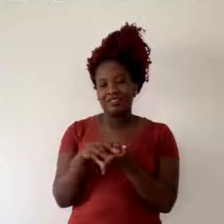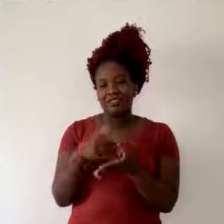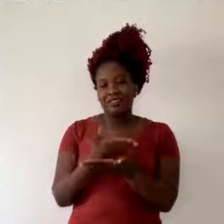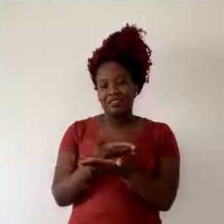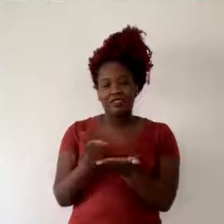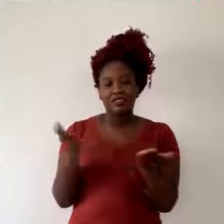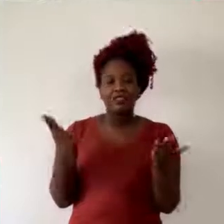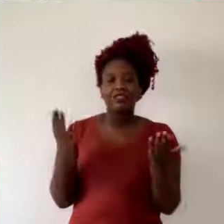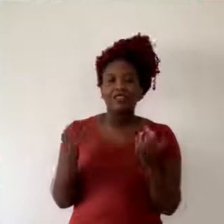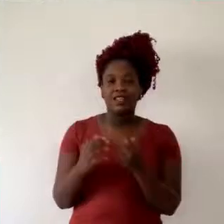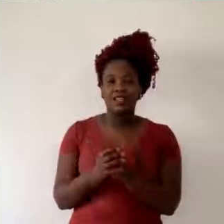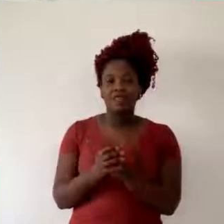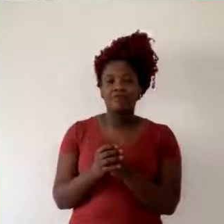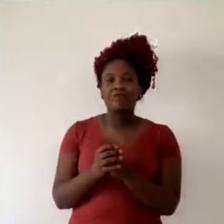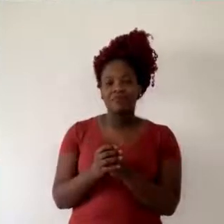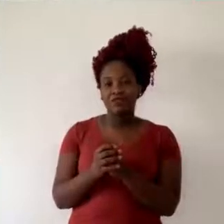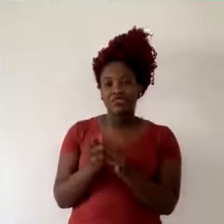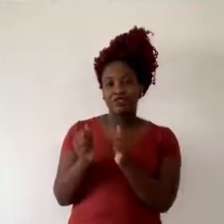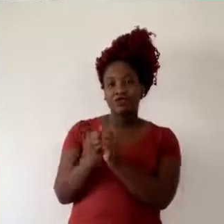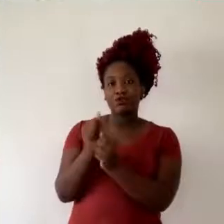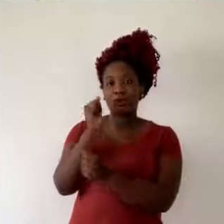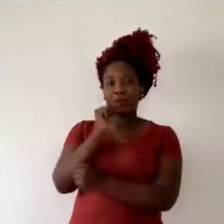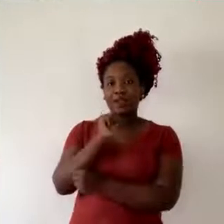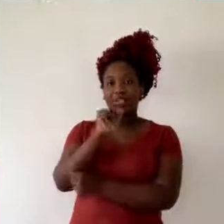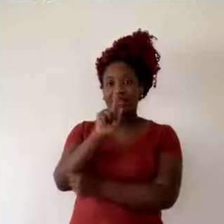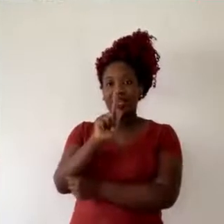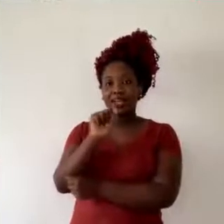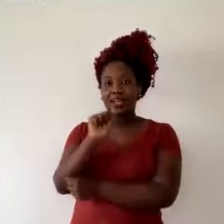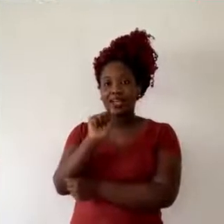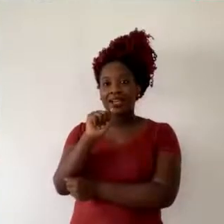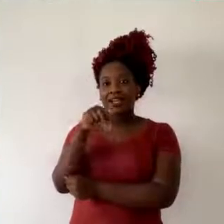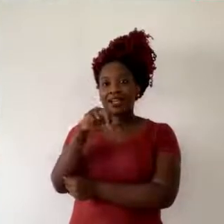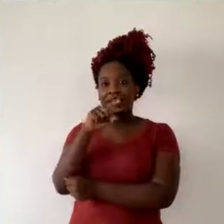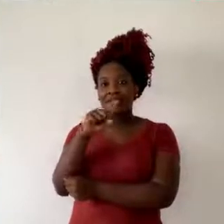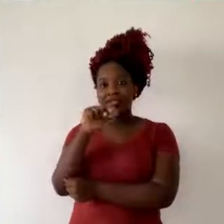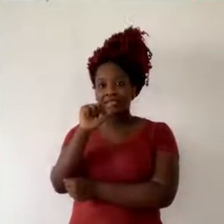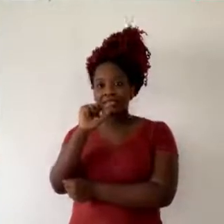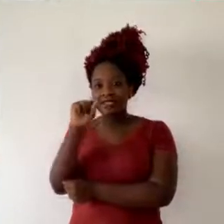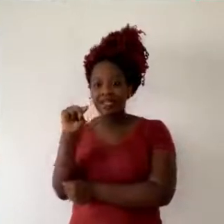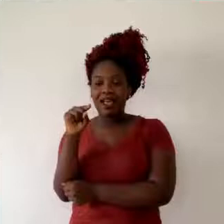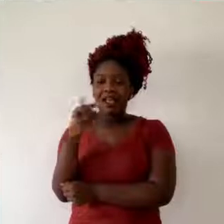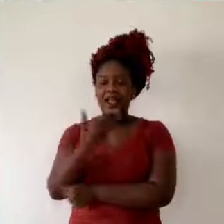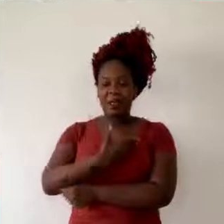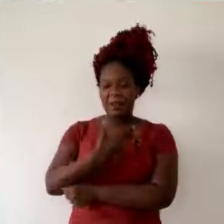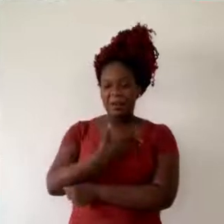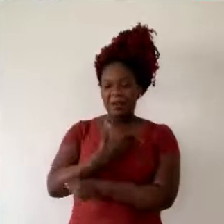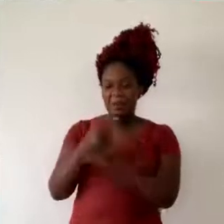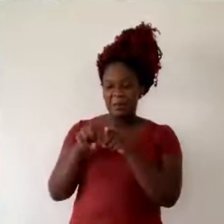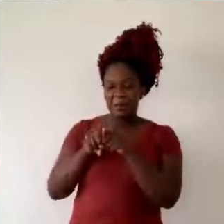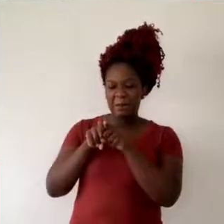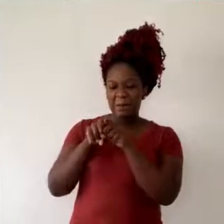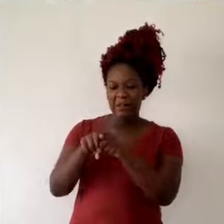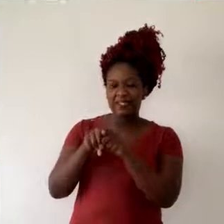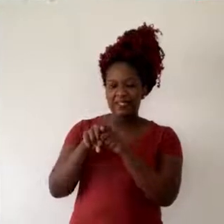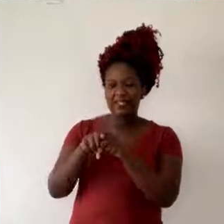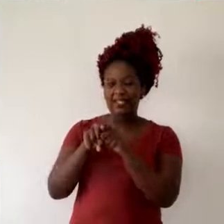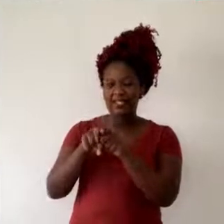gift, which is to be here with Ganza, who is a partner for